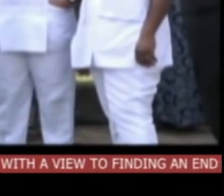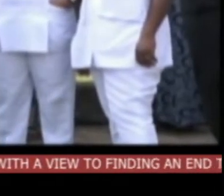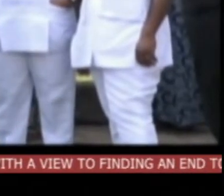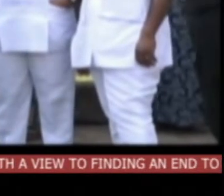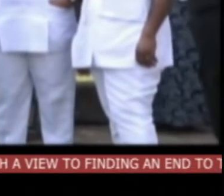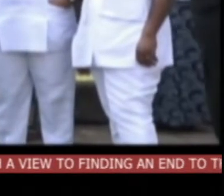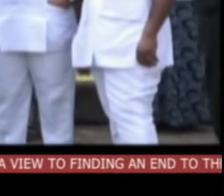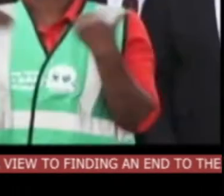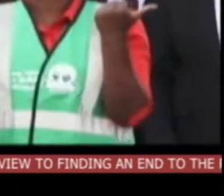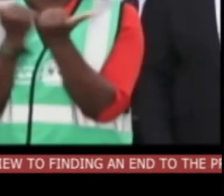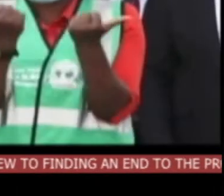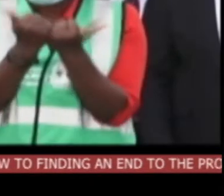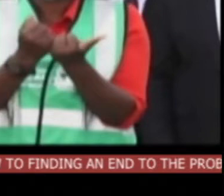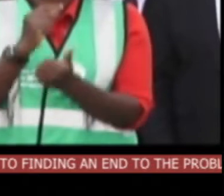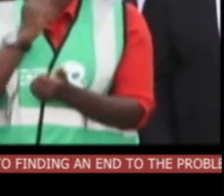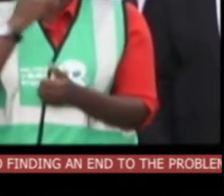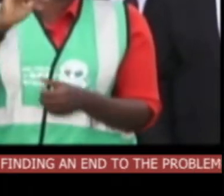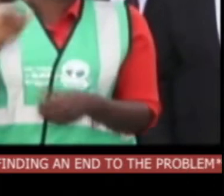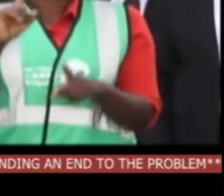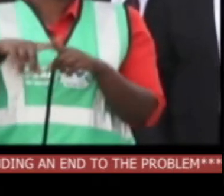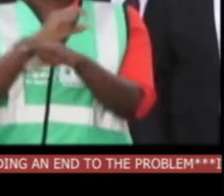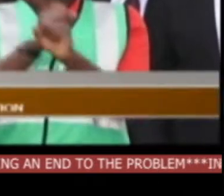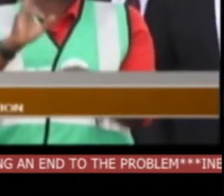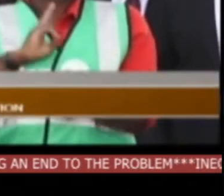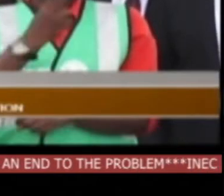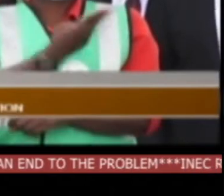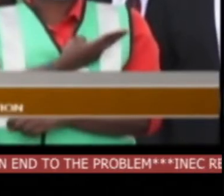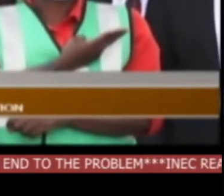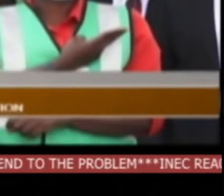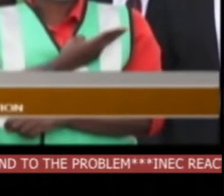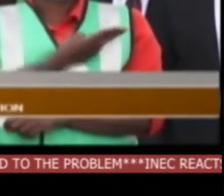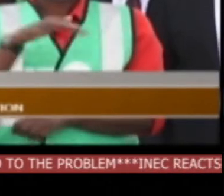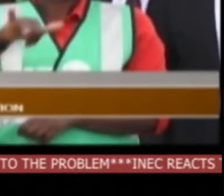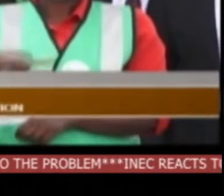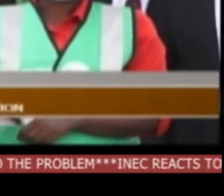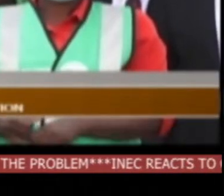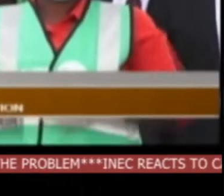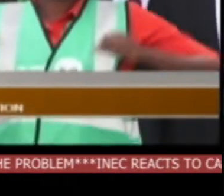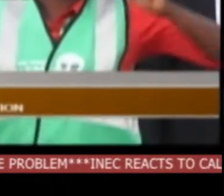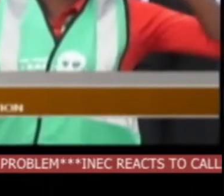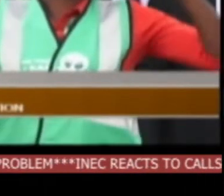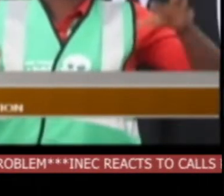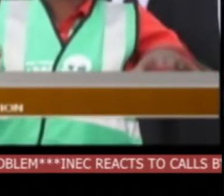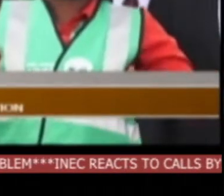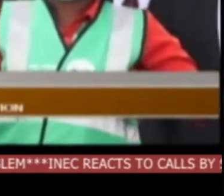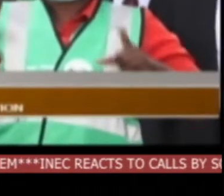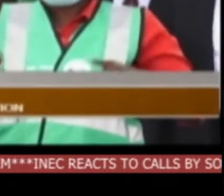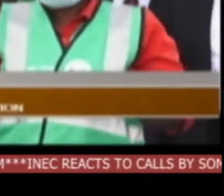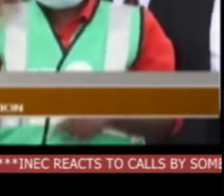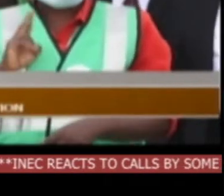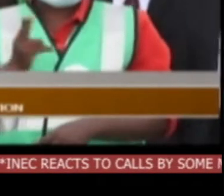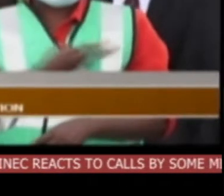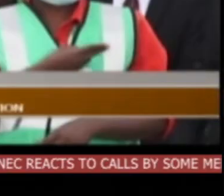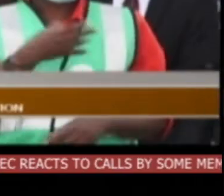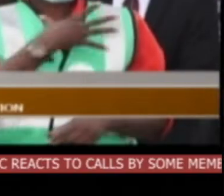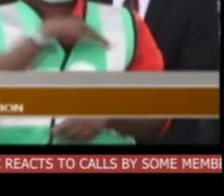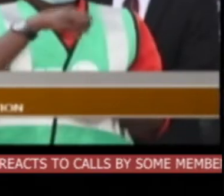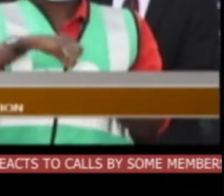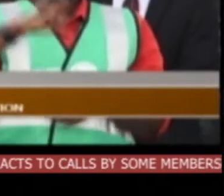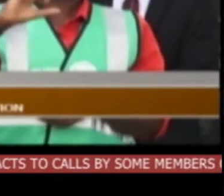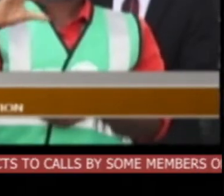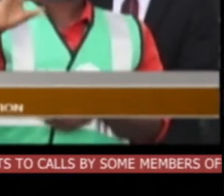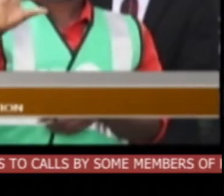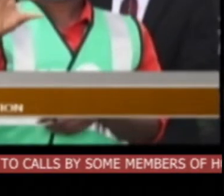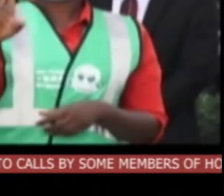have fought hard to save us. They laid down their lives for us, and in the ICUs and